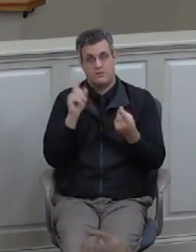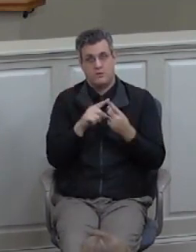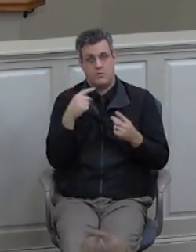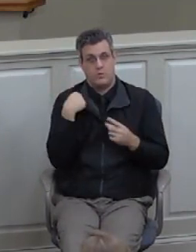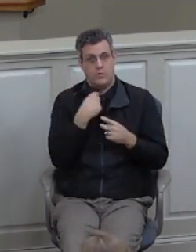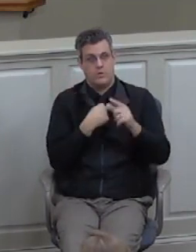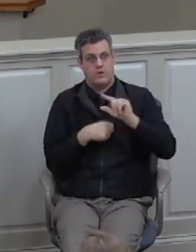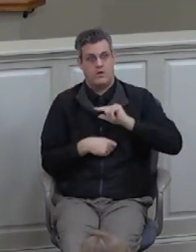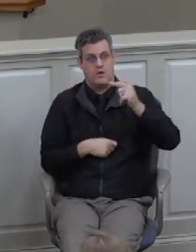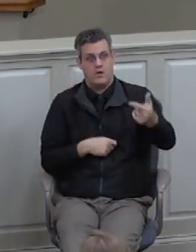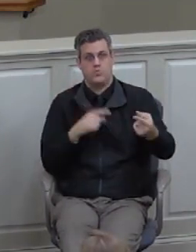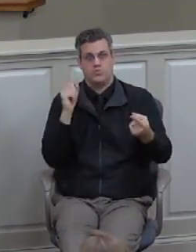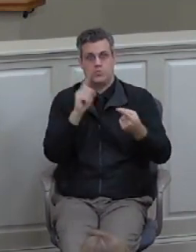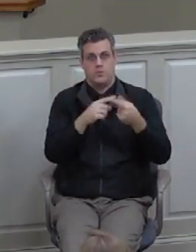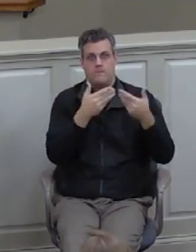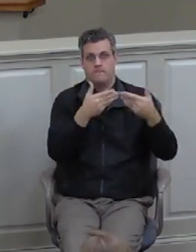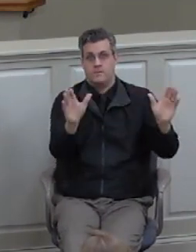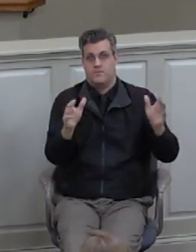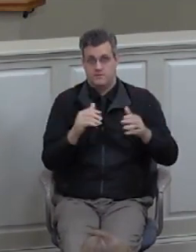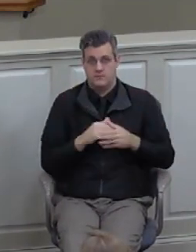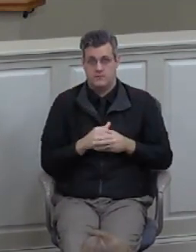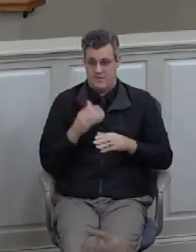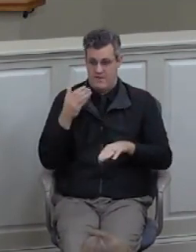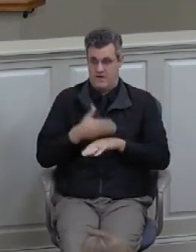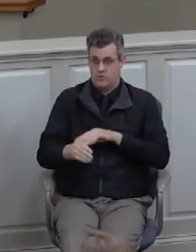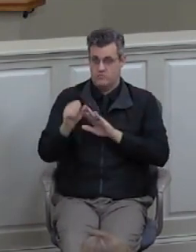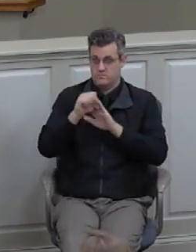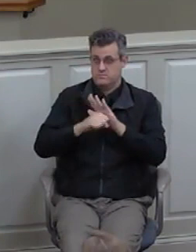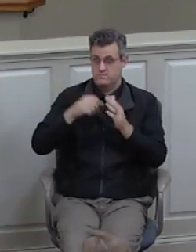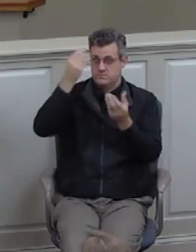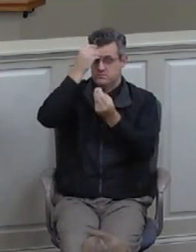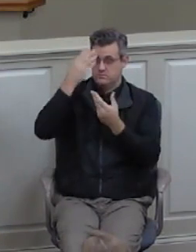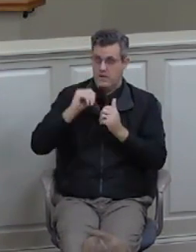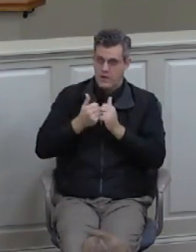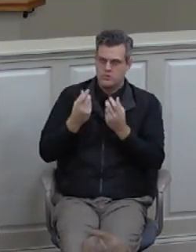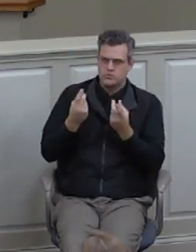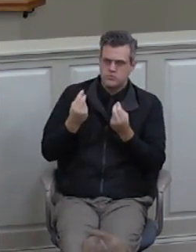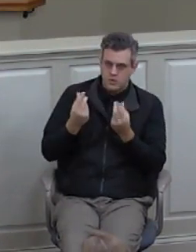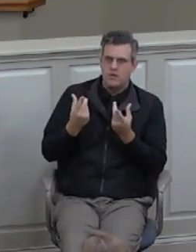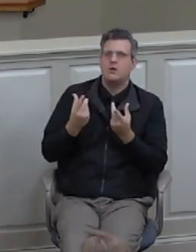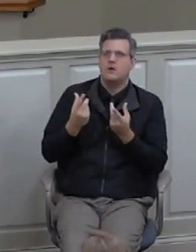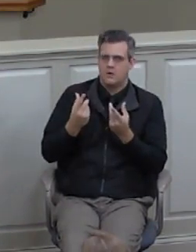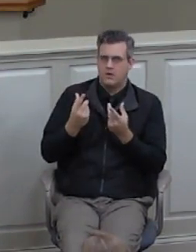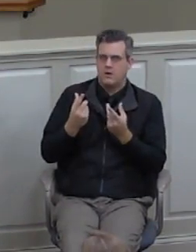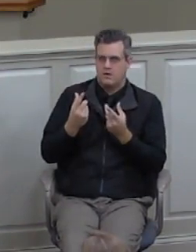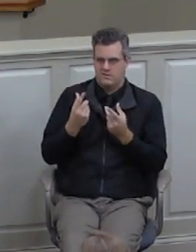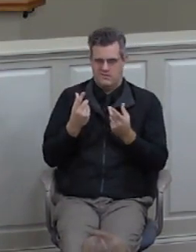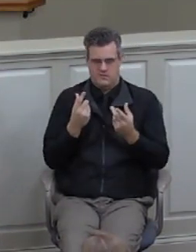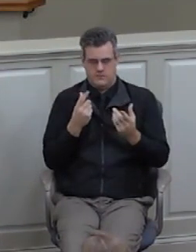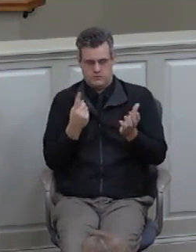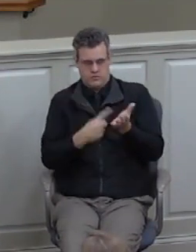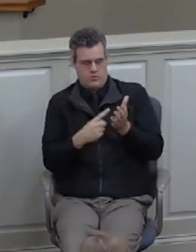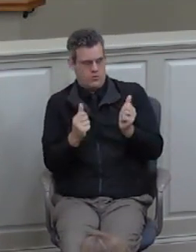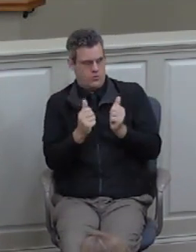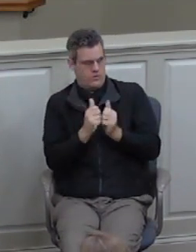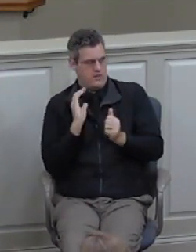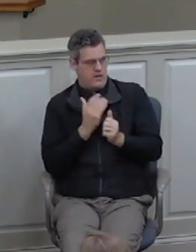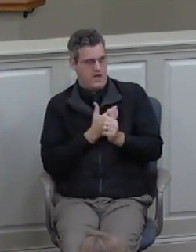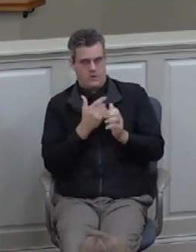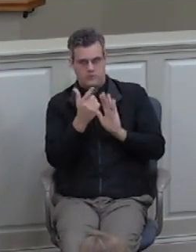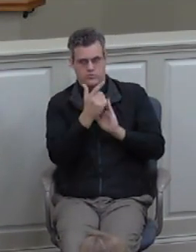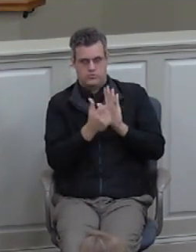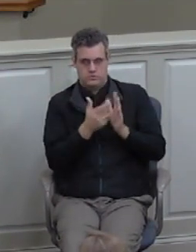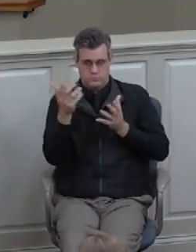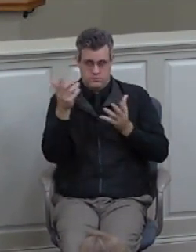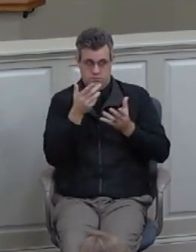public. So once we get guidance from the state in conference with our city attorney, unless